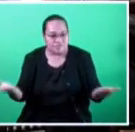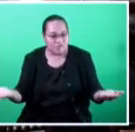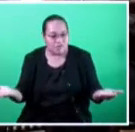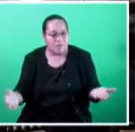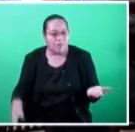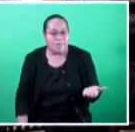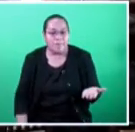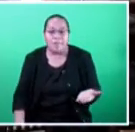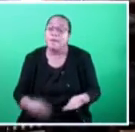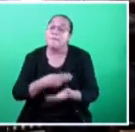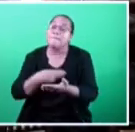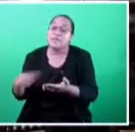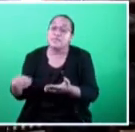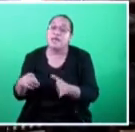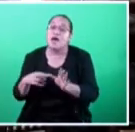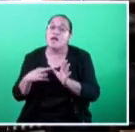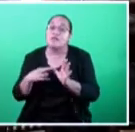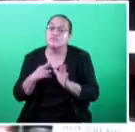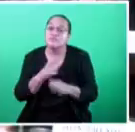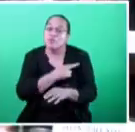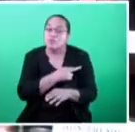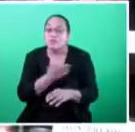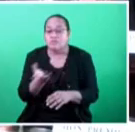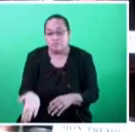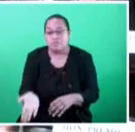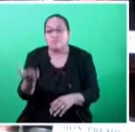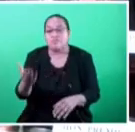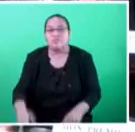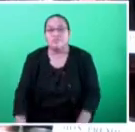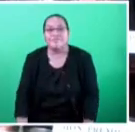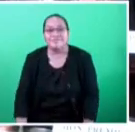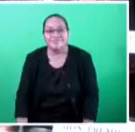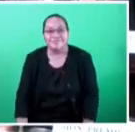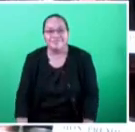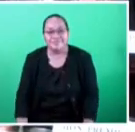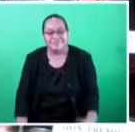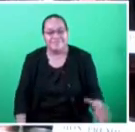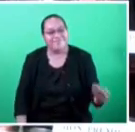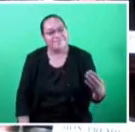Minister responsible. You have the floor, sir.